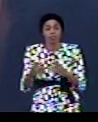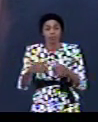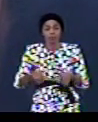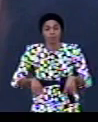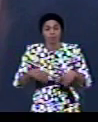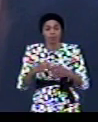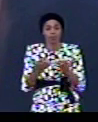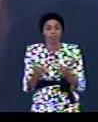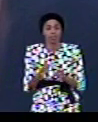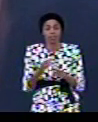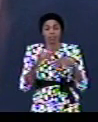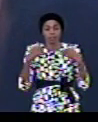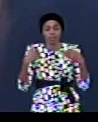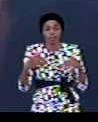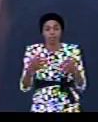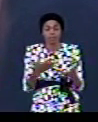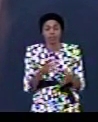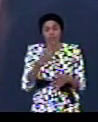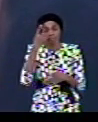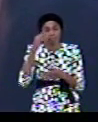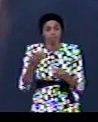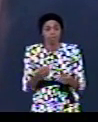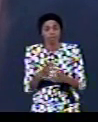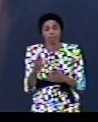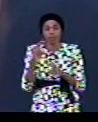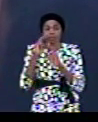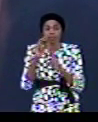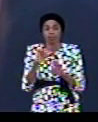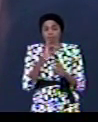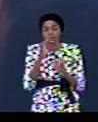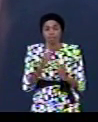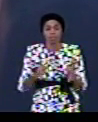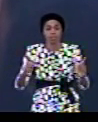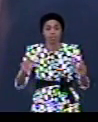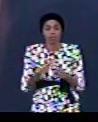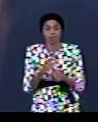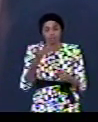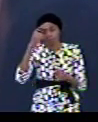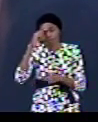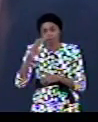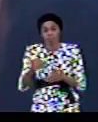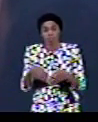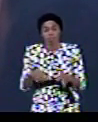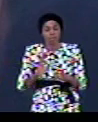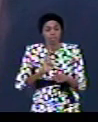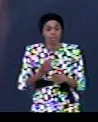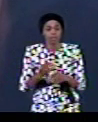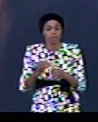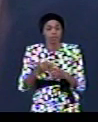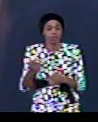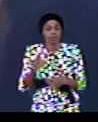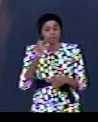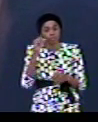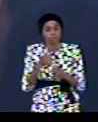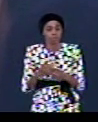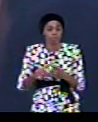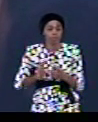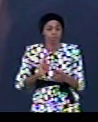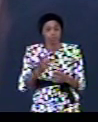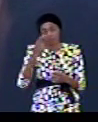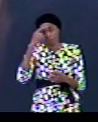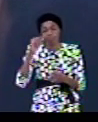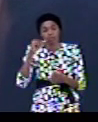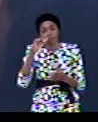land and trade therein. For the land, behold, it is large enough for them. Let us take their daughters to us for